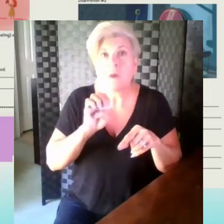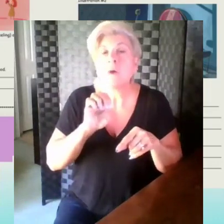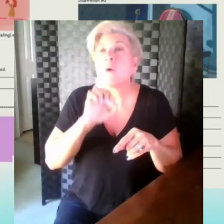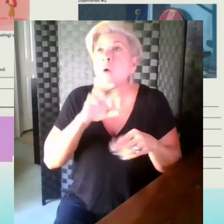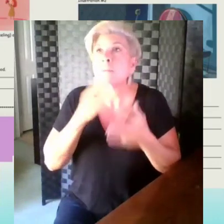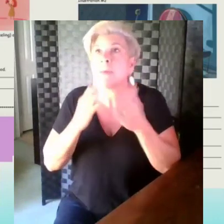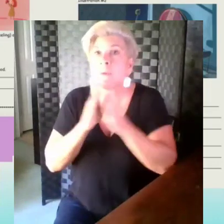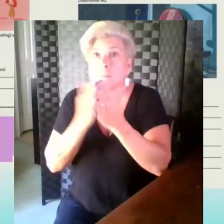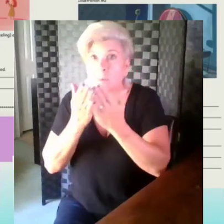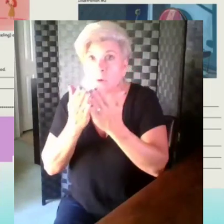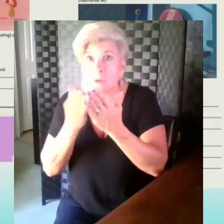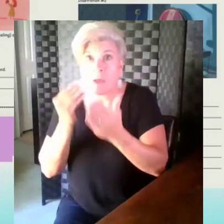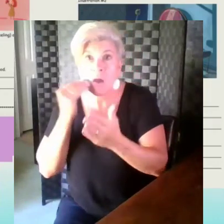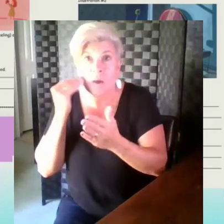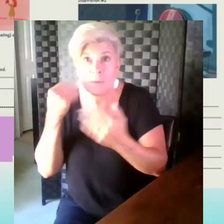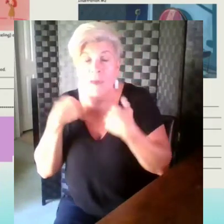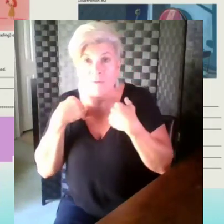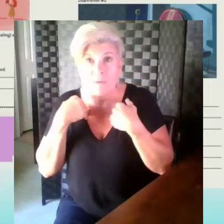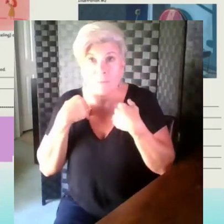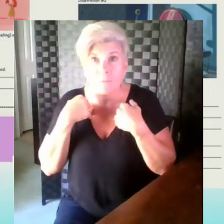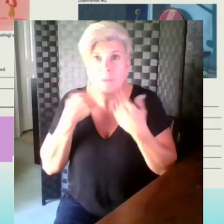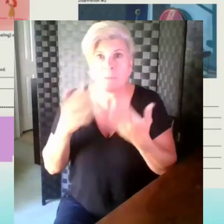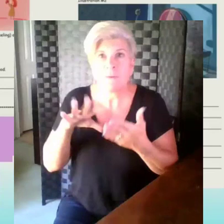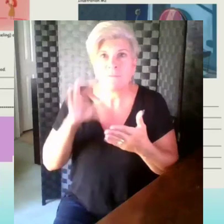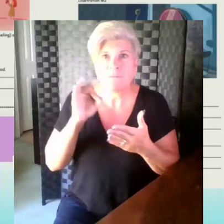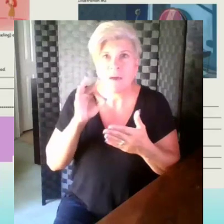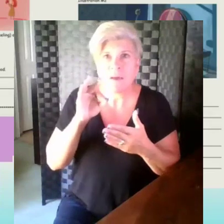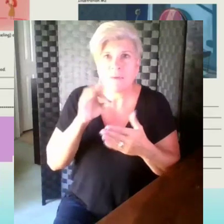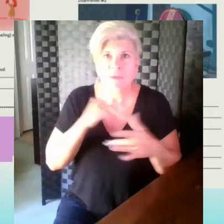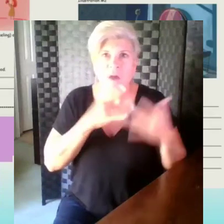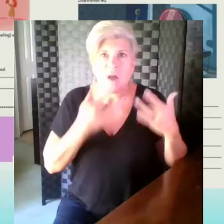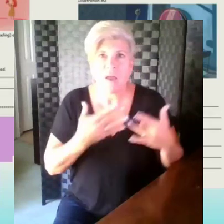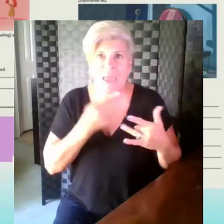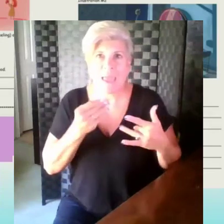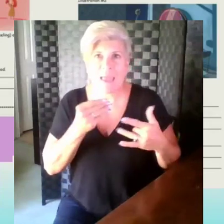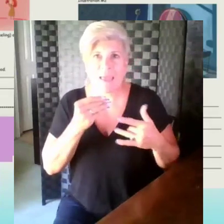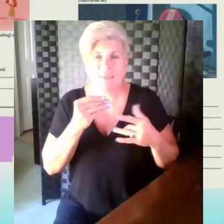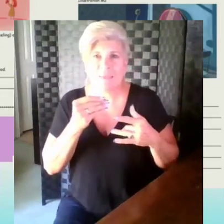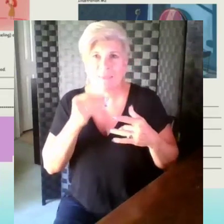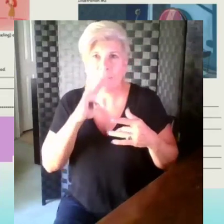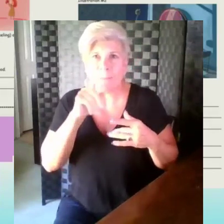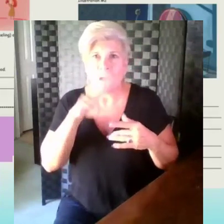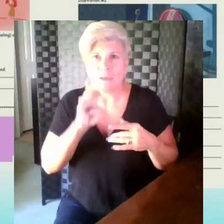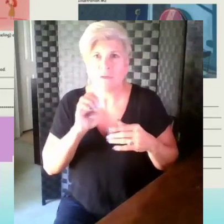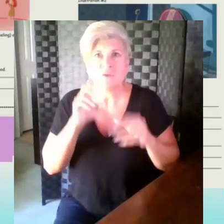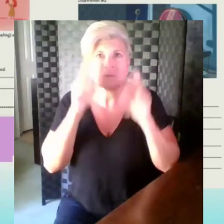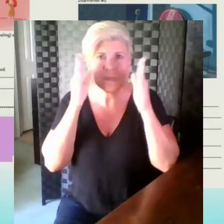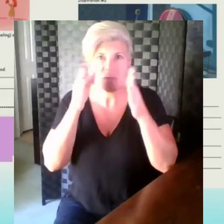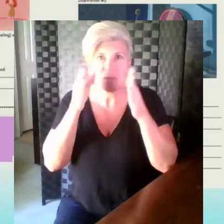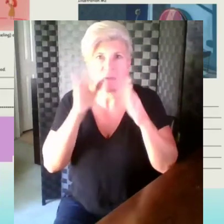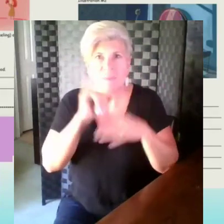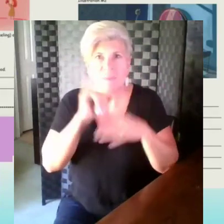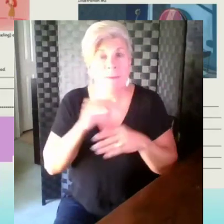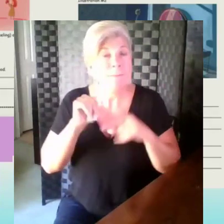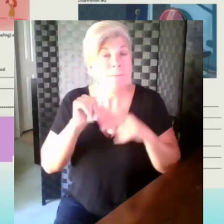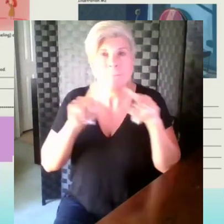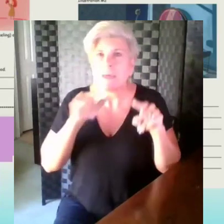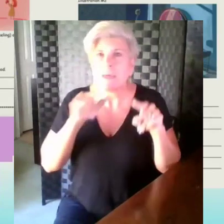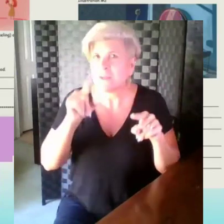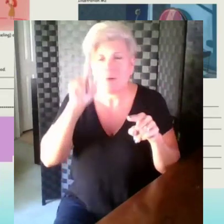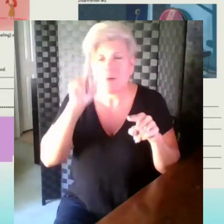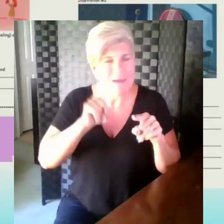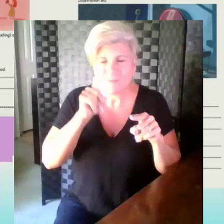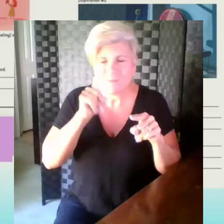your bookshelf at home, you can probably find The Heart and the Bottle, and you could listen to the story that way. However, it's